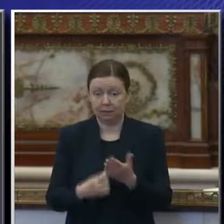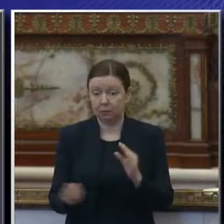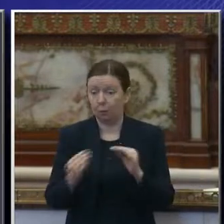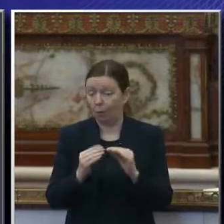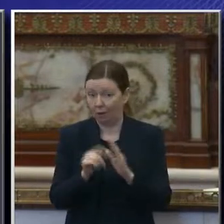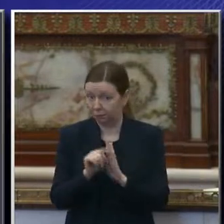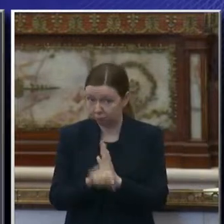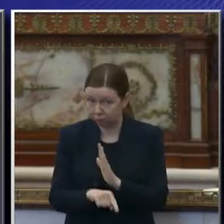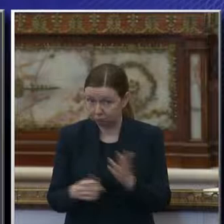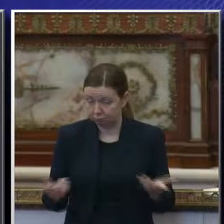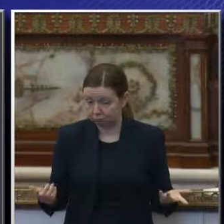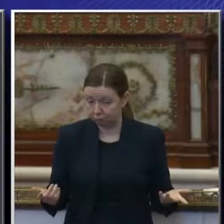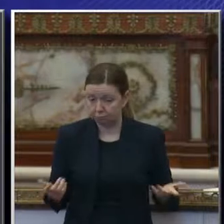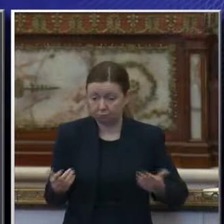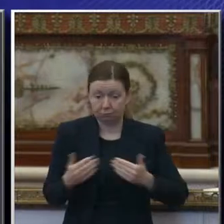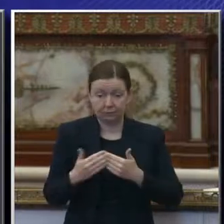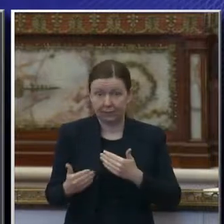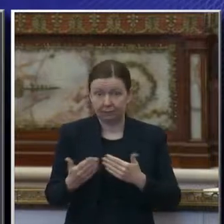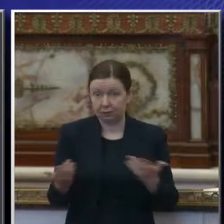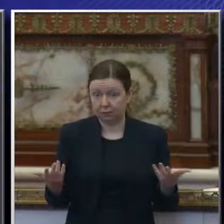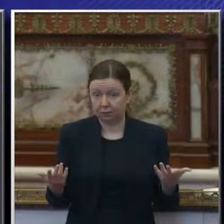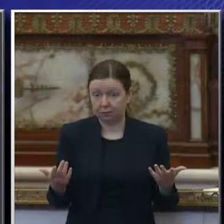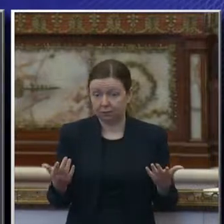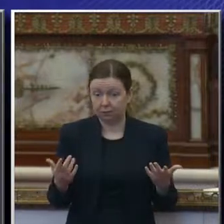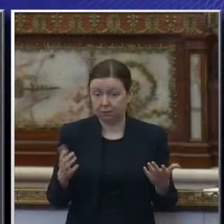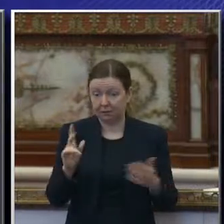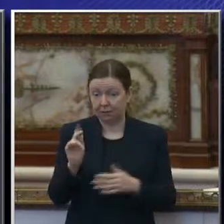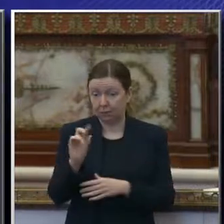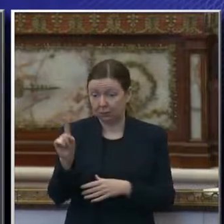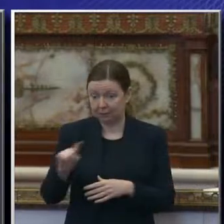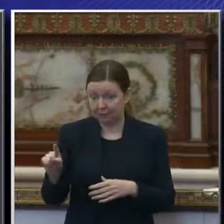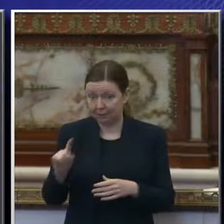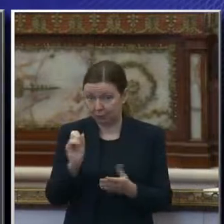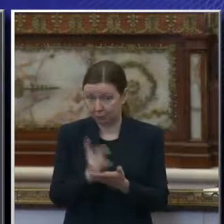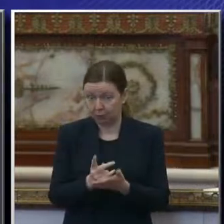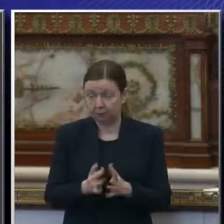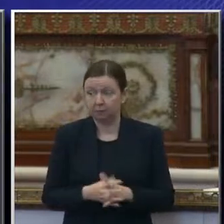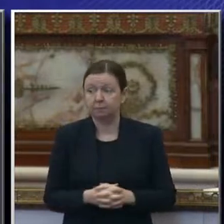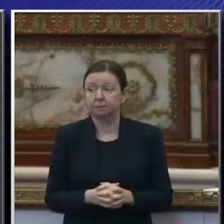more, after the KOZ is approved.